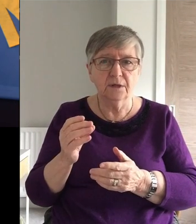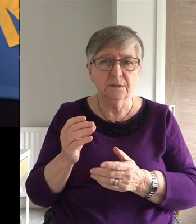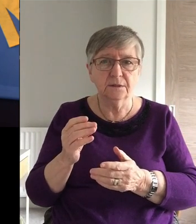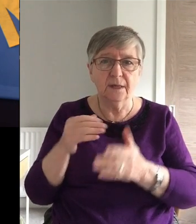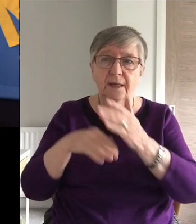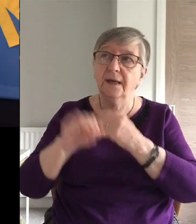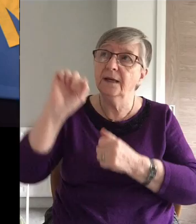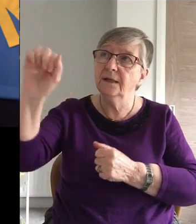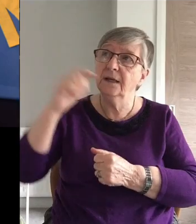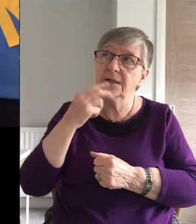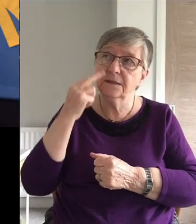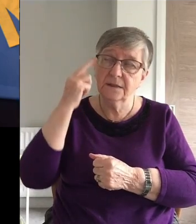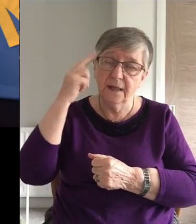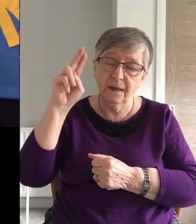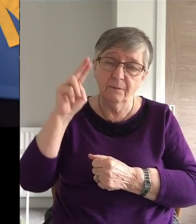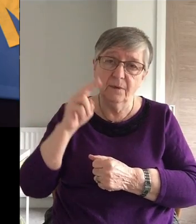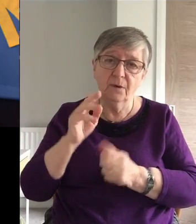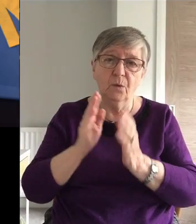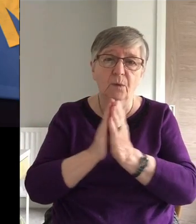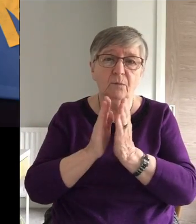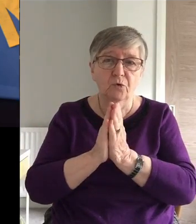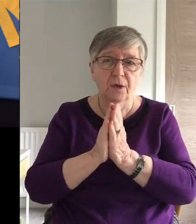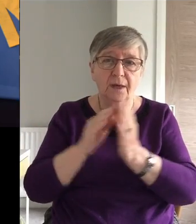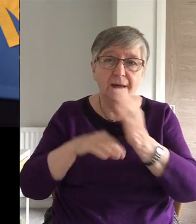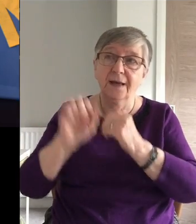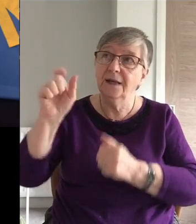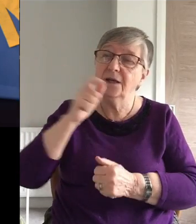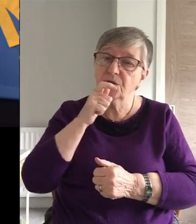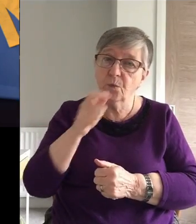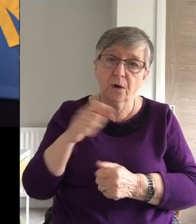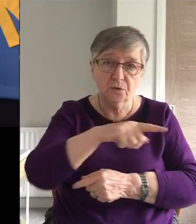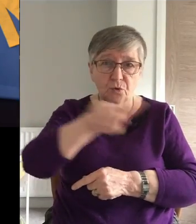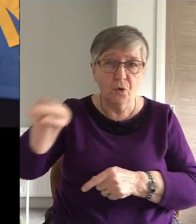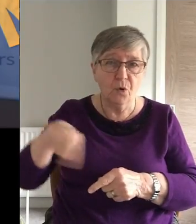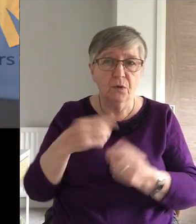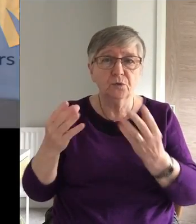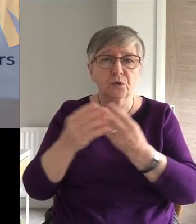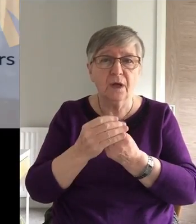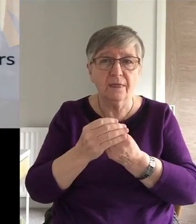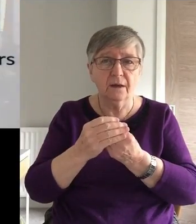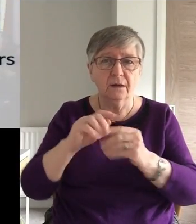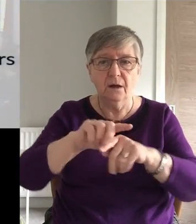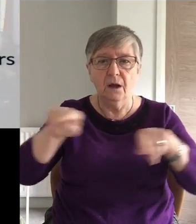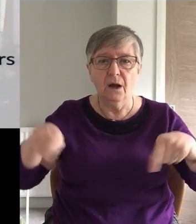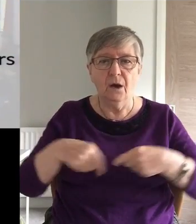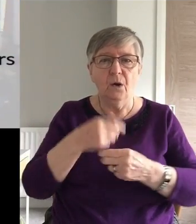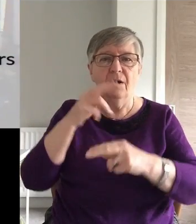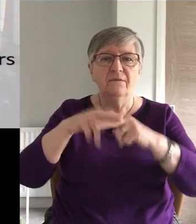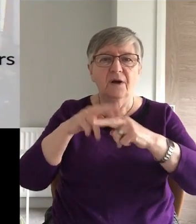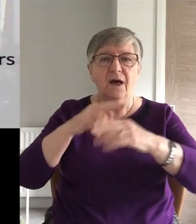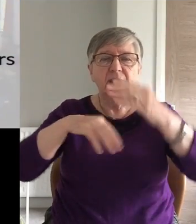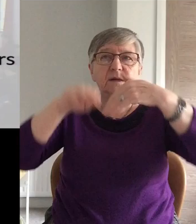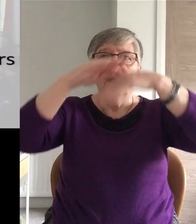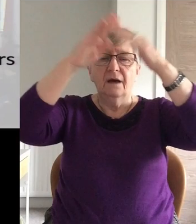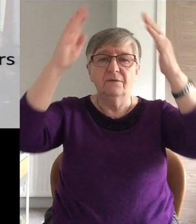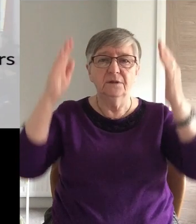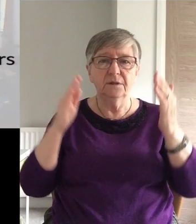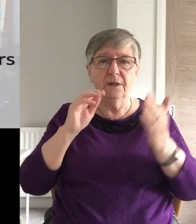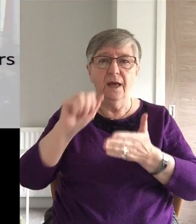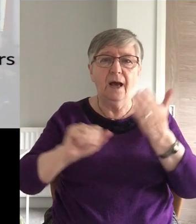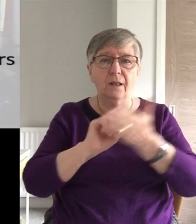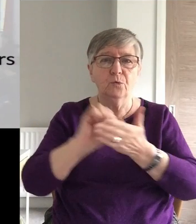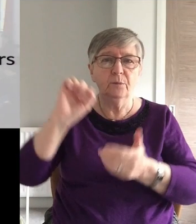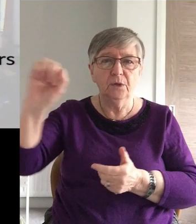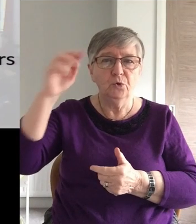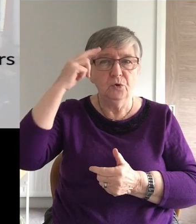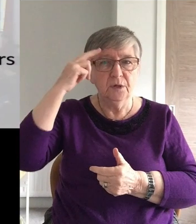in whose name we pray, and in whose words we gather up our prayers. Our Father in heaven, hallowed be